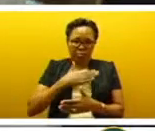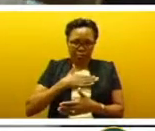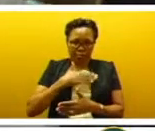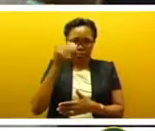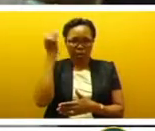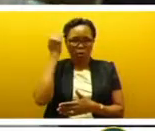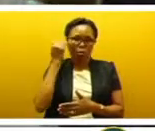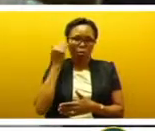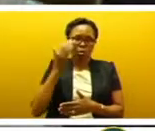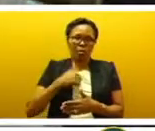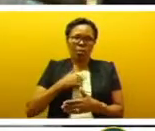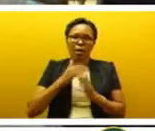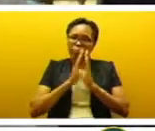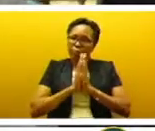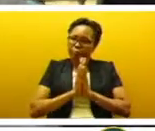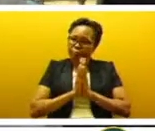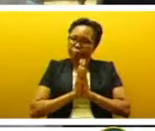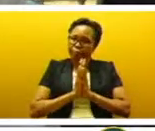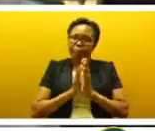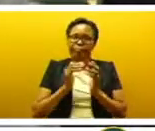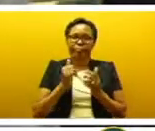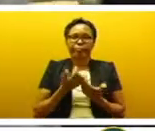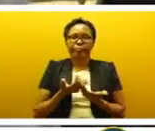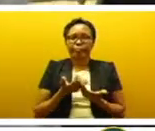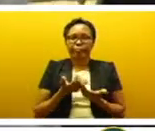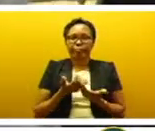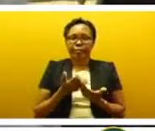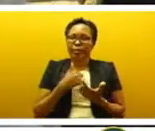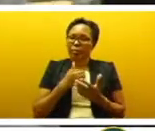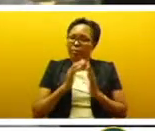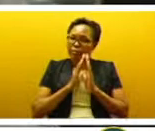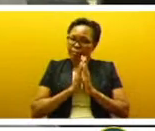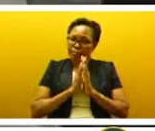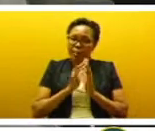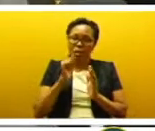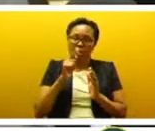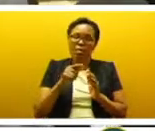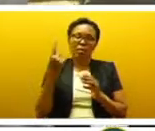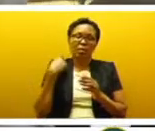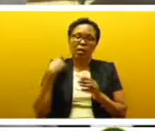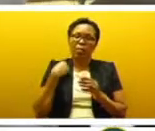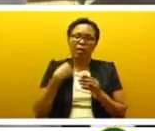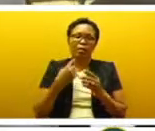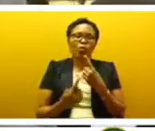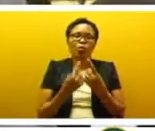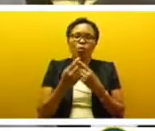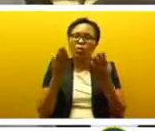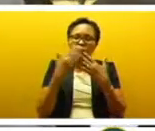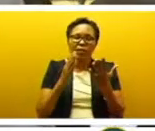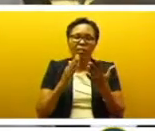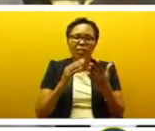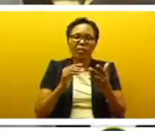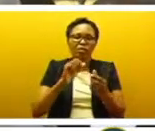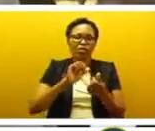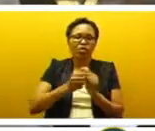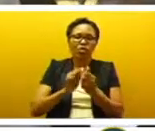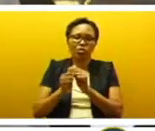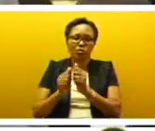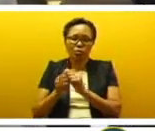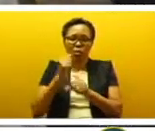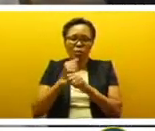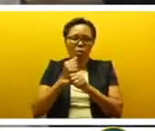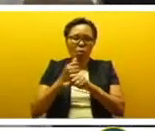is that my submissions are that these figures are cooked, they were worked backwards to achieve